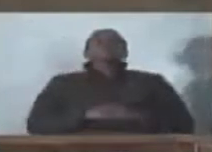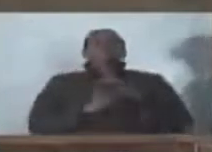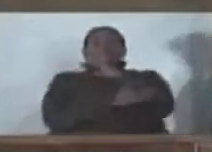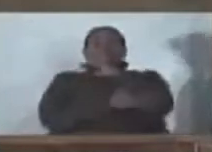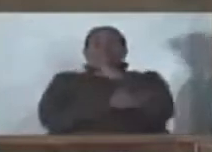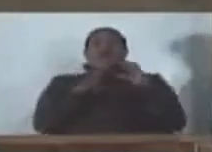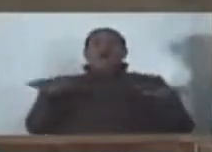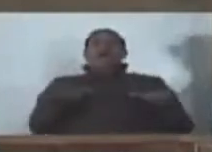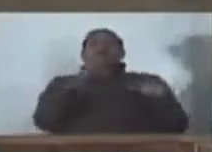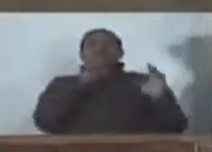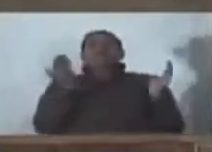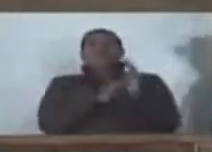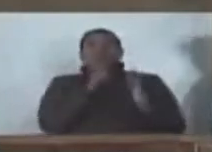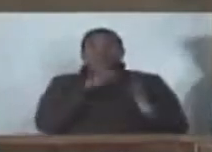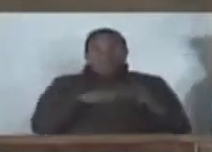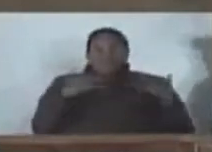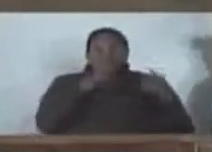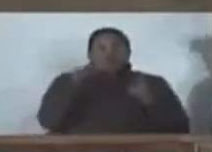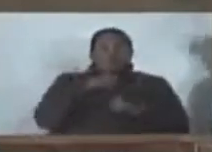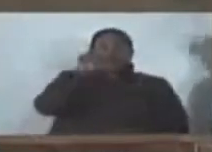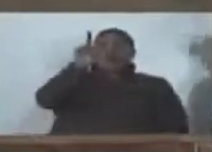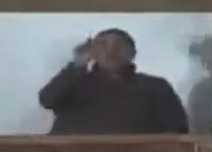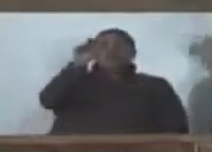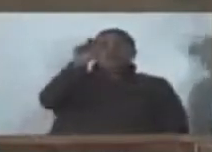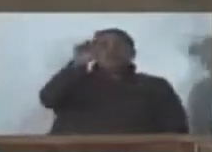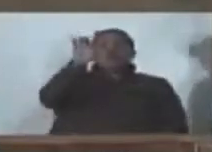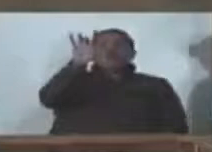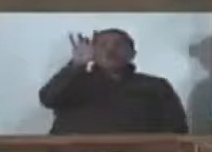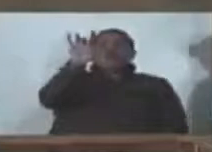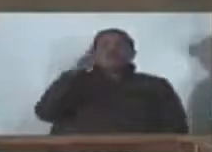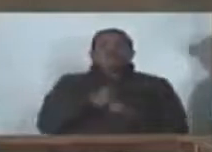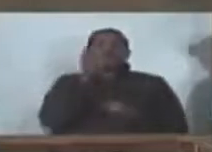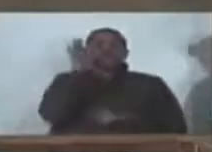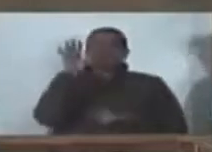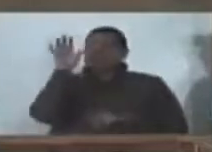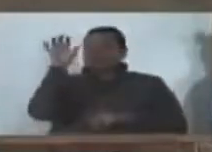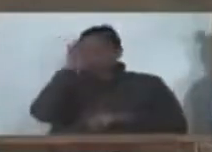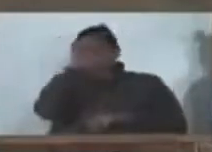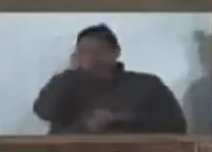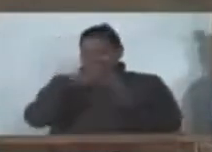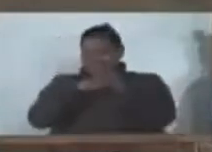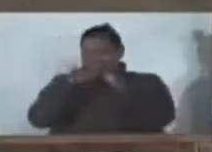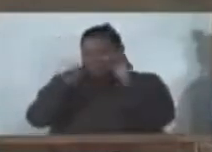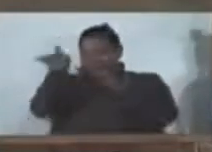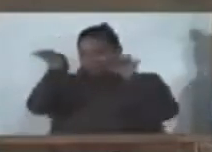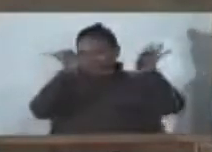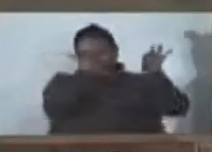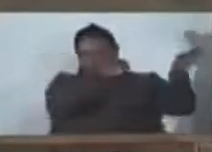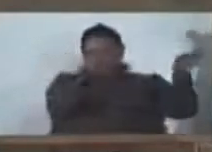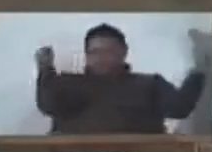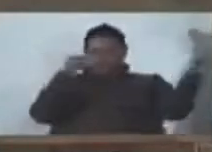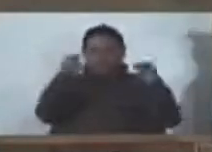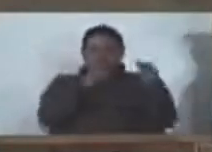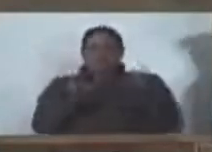Violence Against Women on November 25 will target key stakeholders towards the implementation